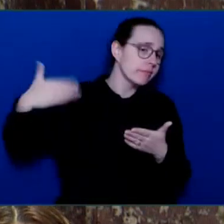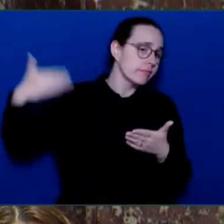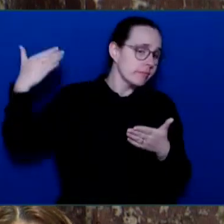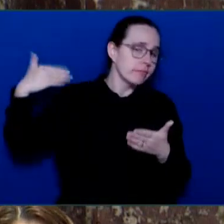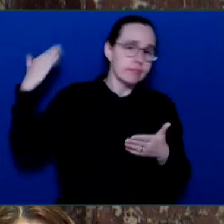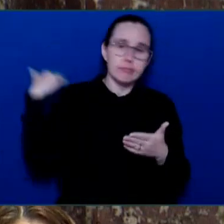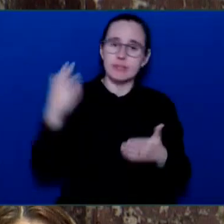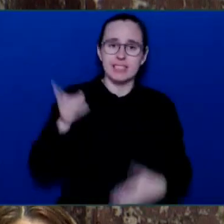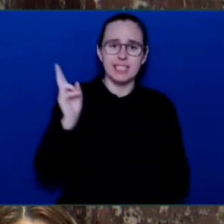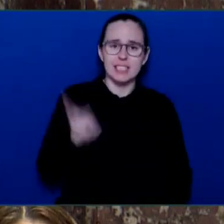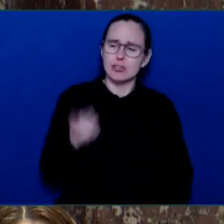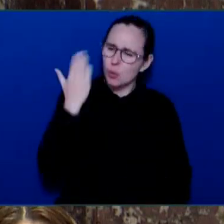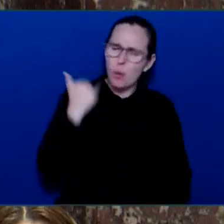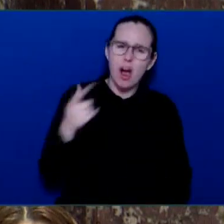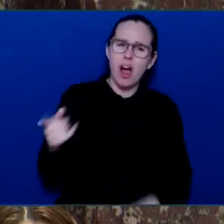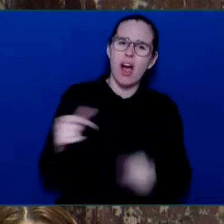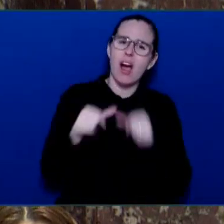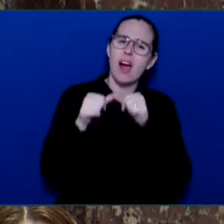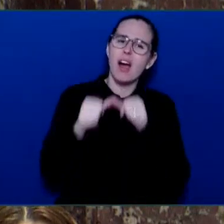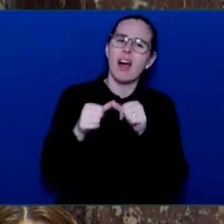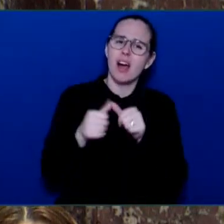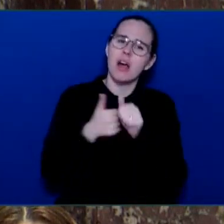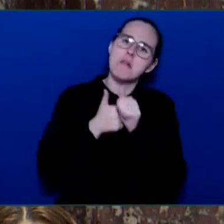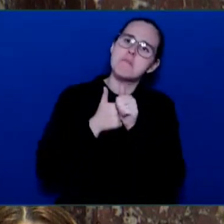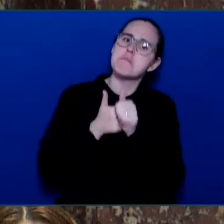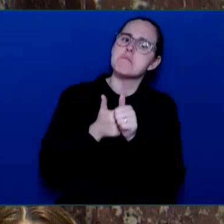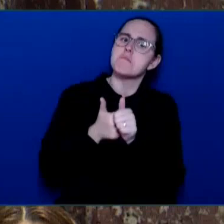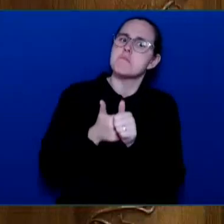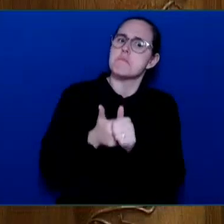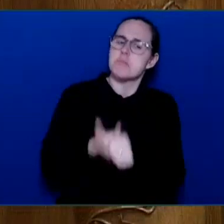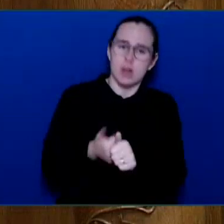that socialism this time could actually work?